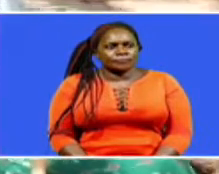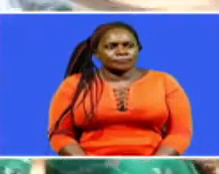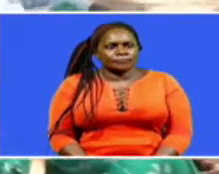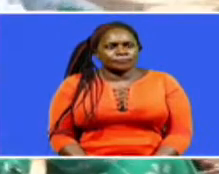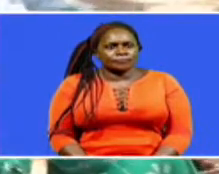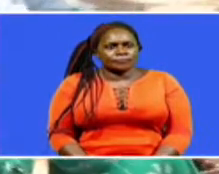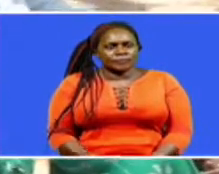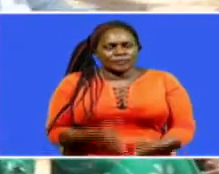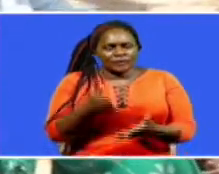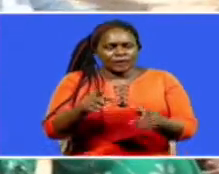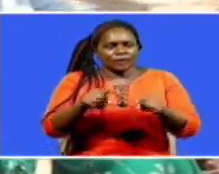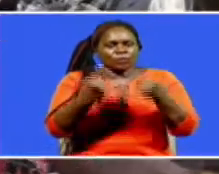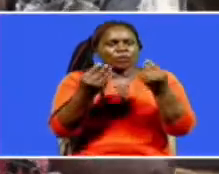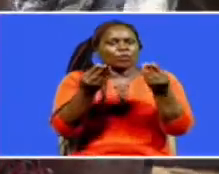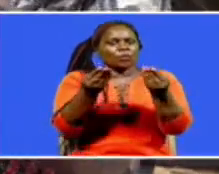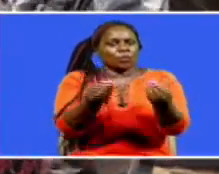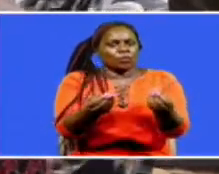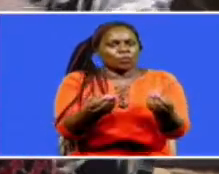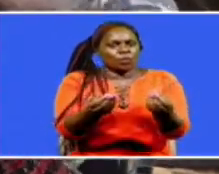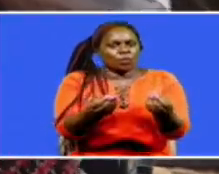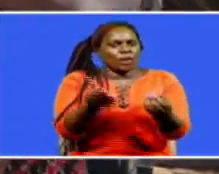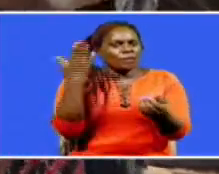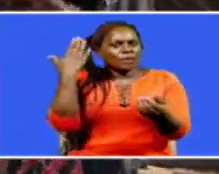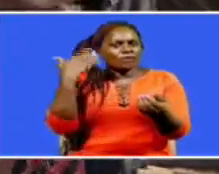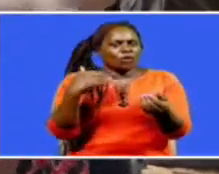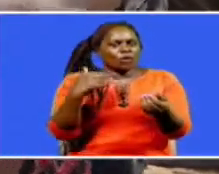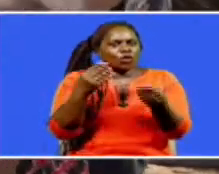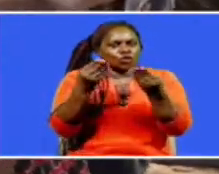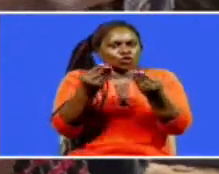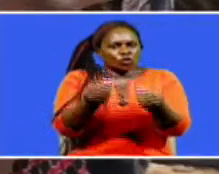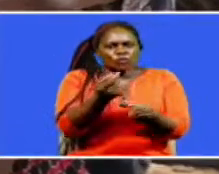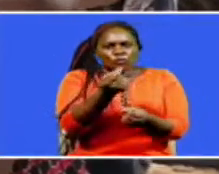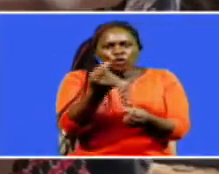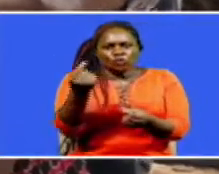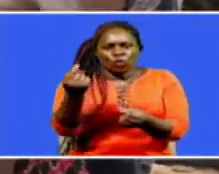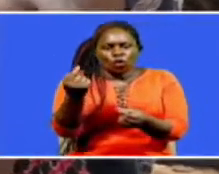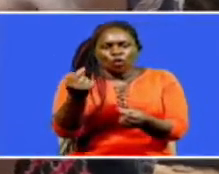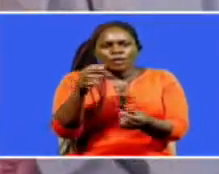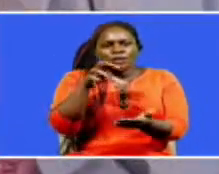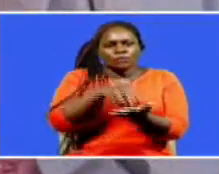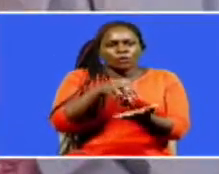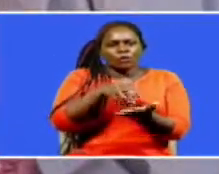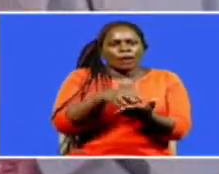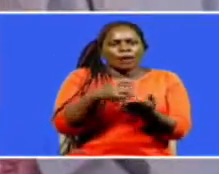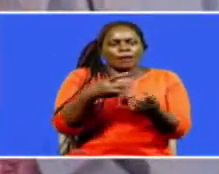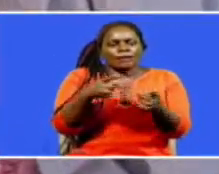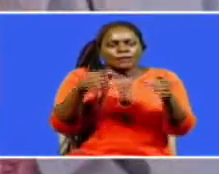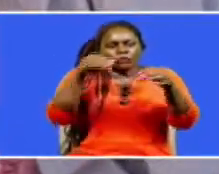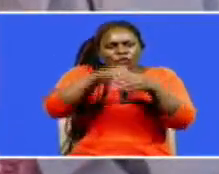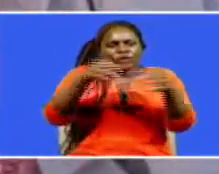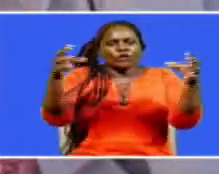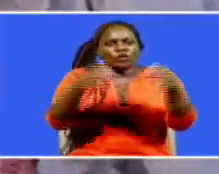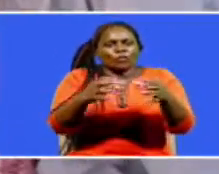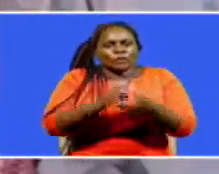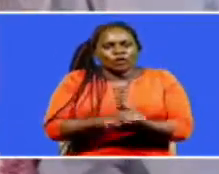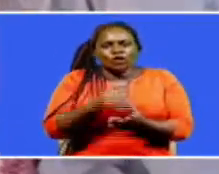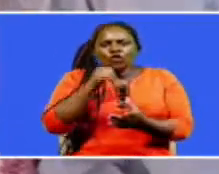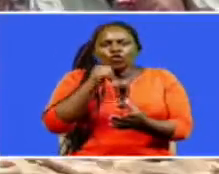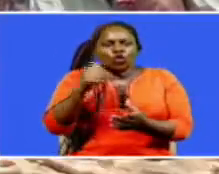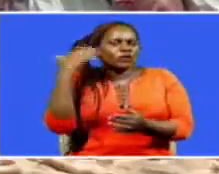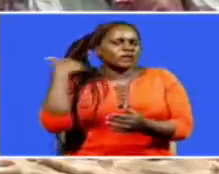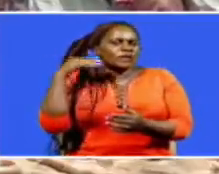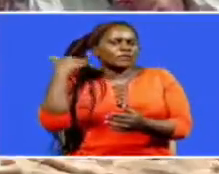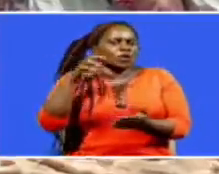This type of conflict resolution was initially supposed to resolve minor civil matters that arise within the community and not